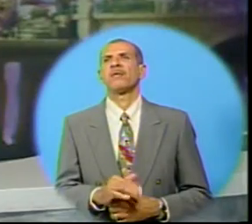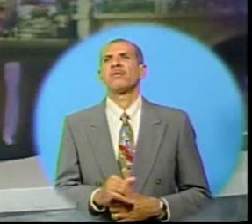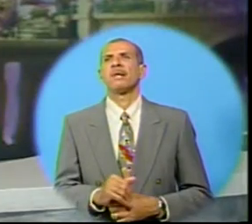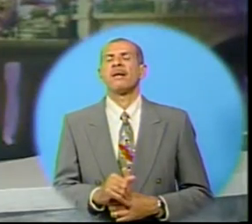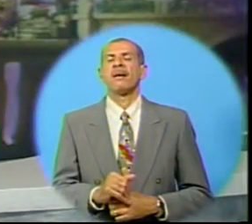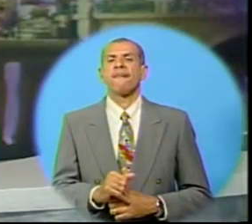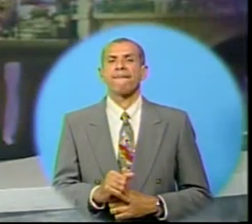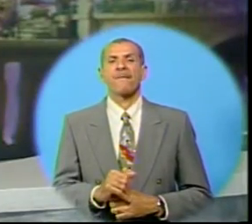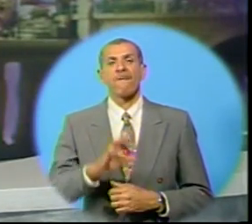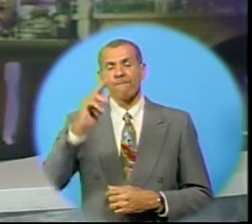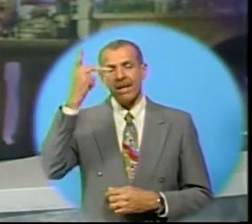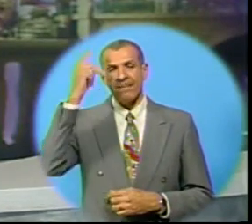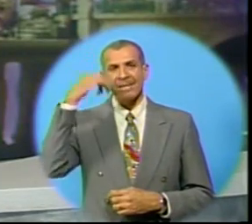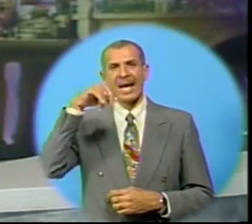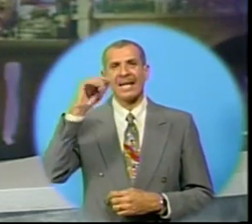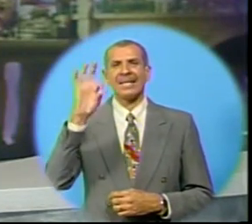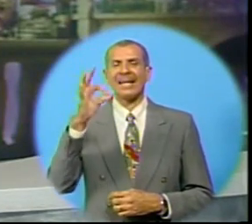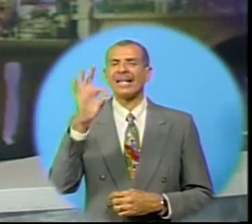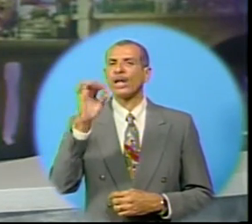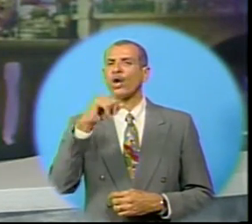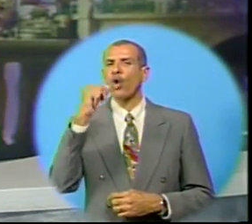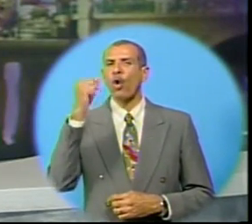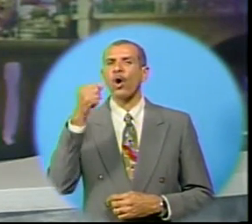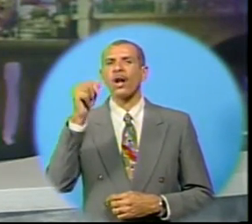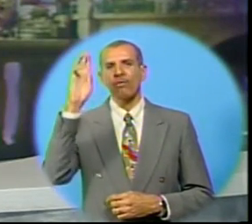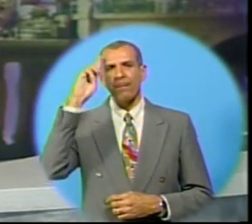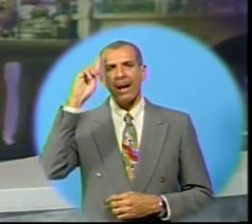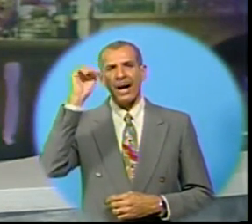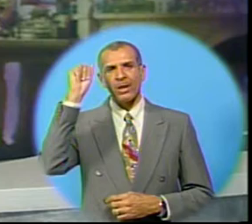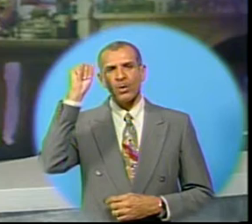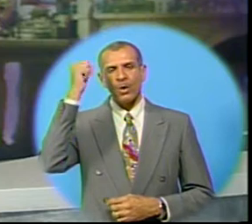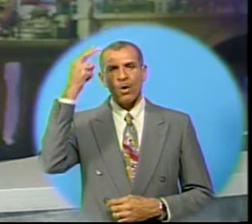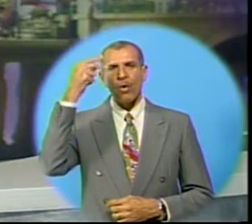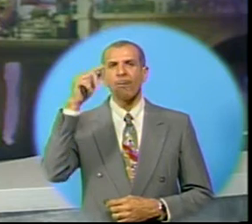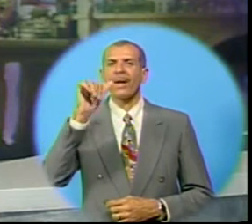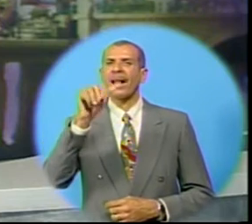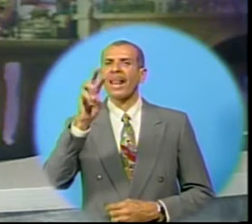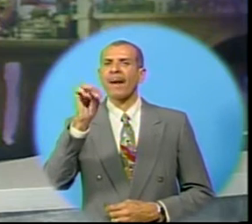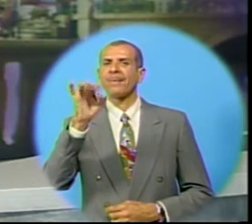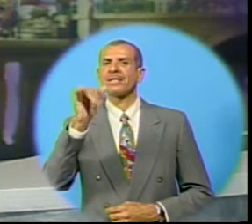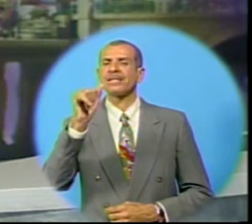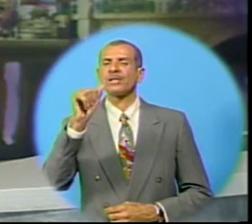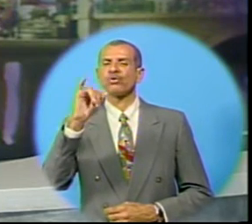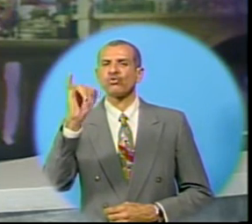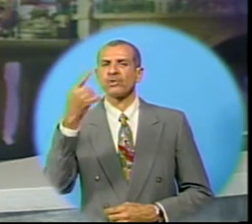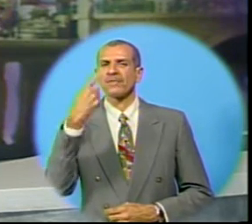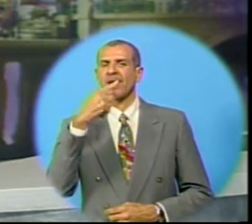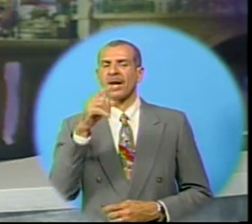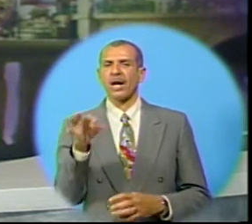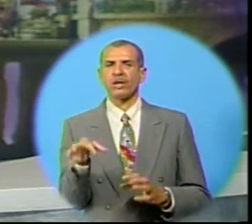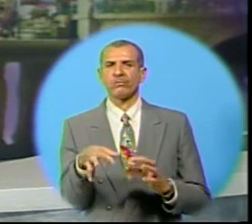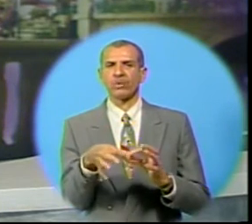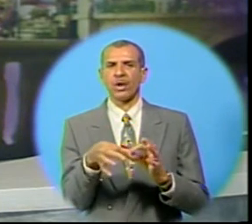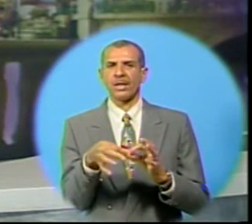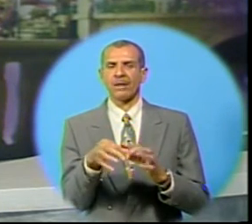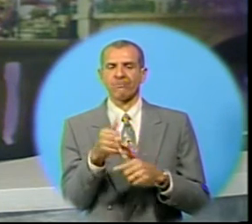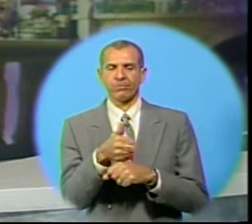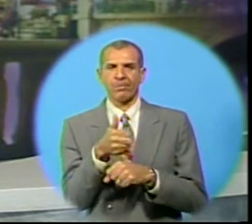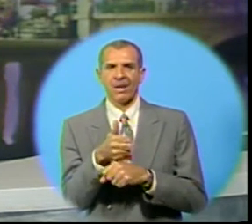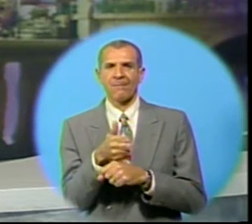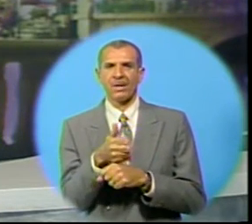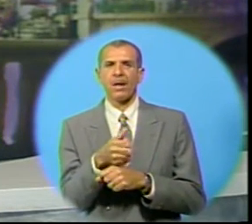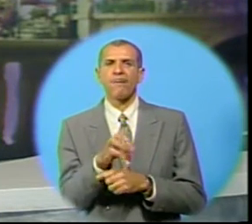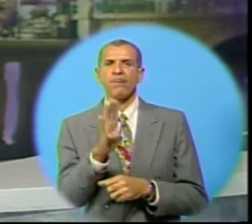injured. Phillips and 19-year-old Romario Antonio Hope of Lamings Park, St. Joseph, are jointly charged with the offense of